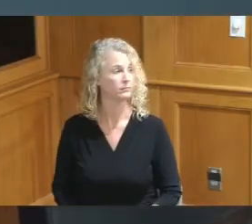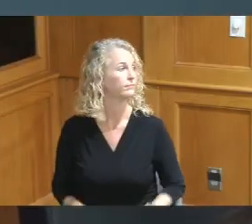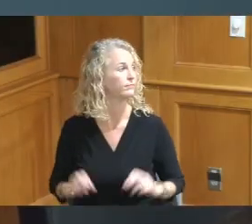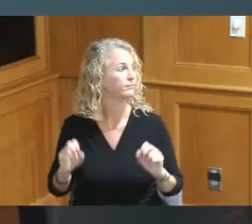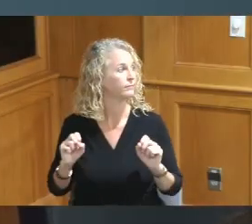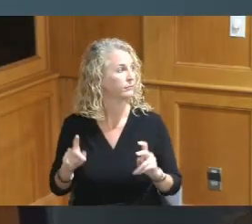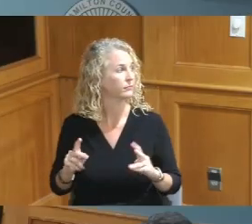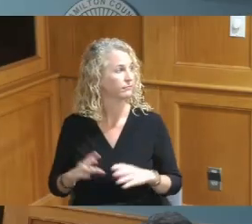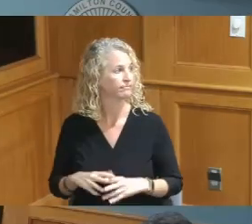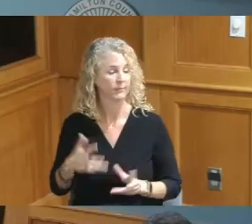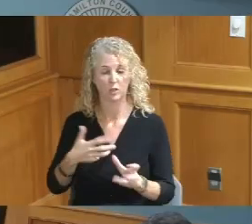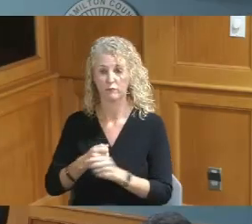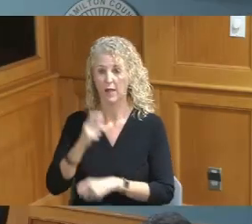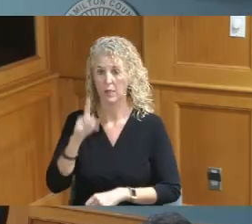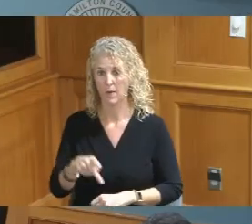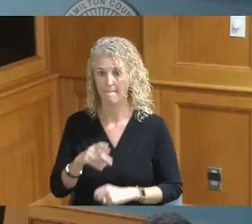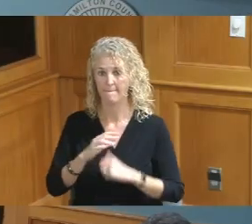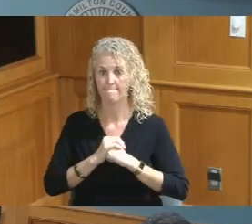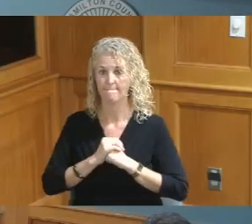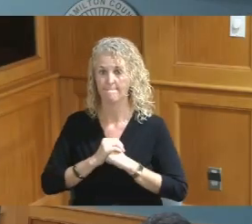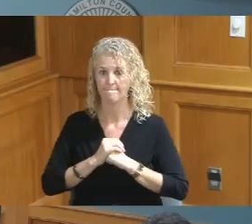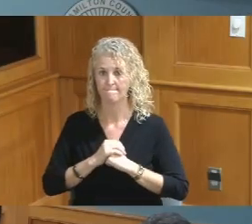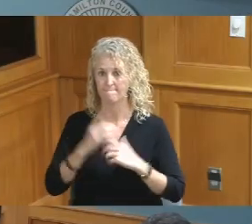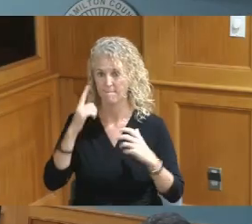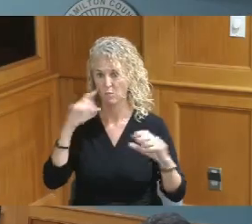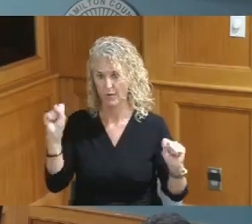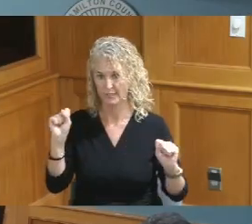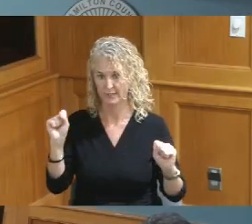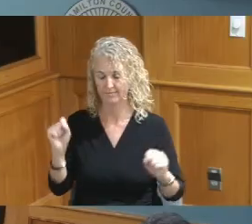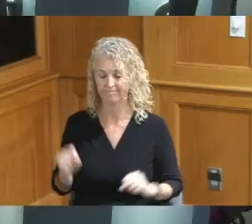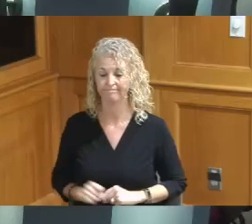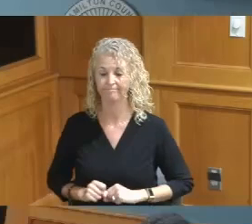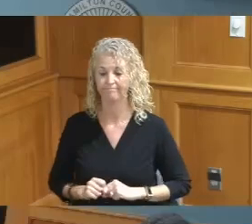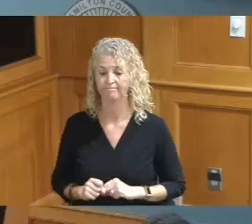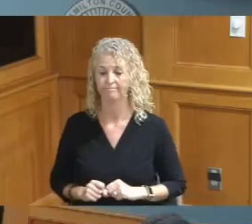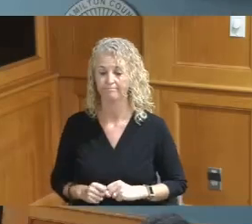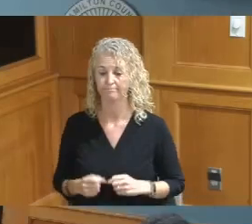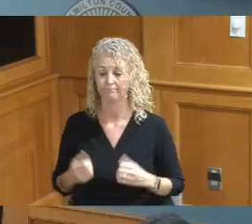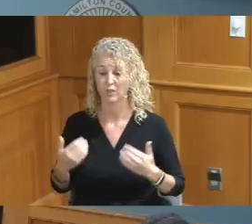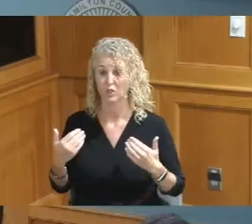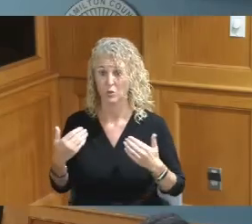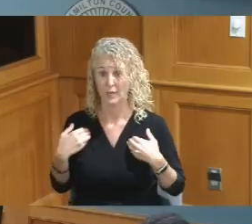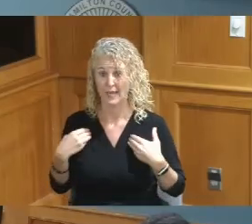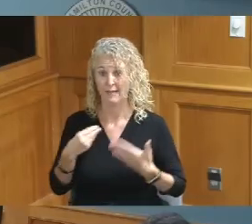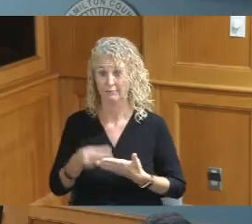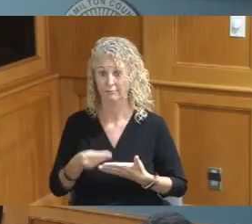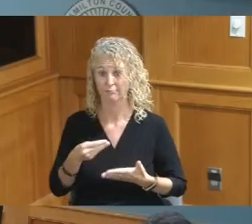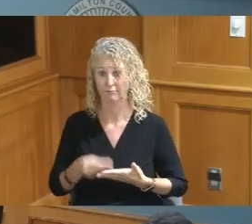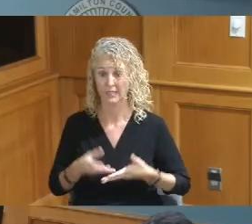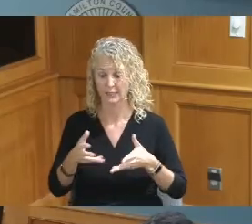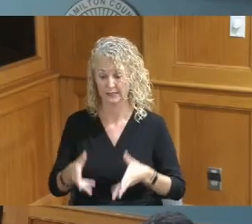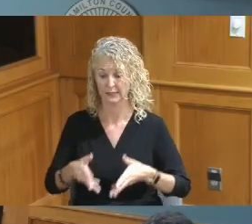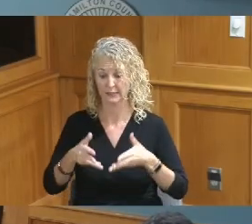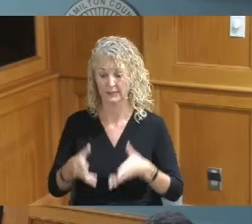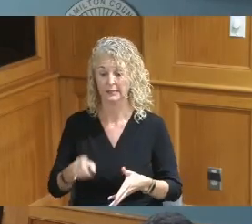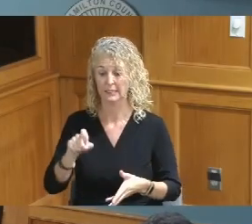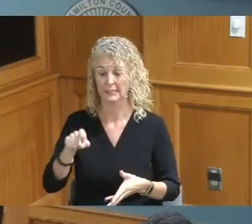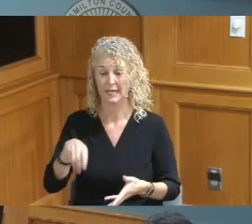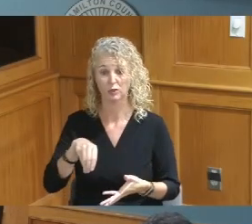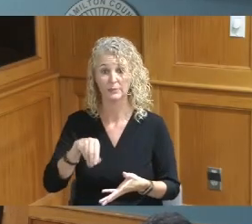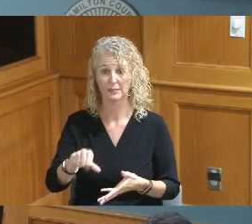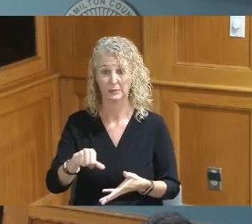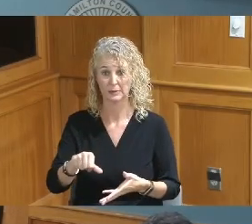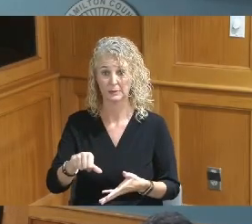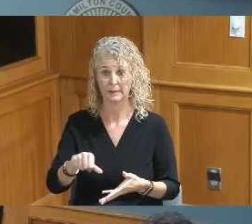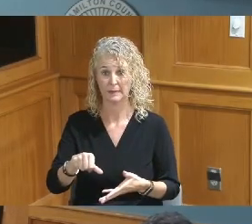So to follow up on that then, so we've got this money sitting that needs to be spent